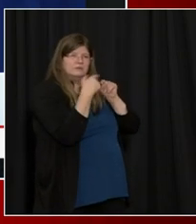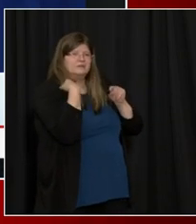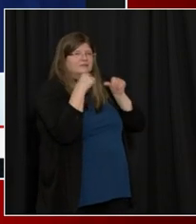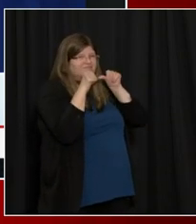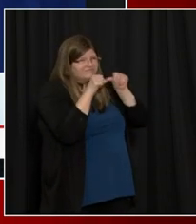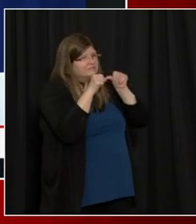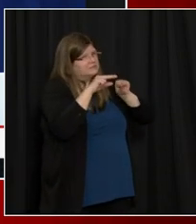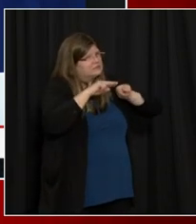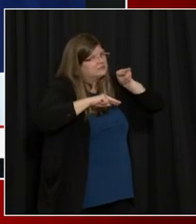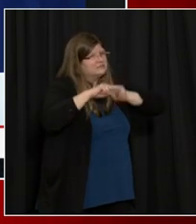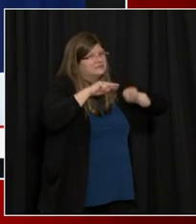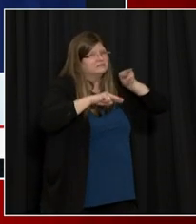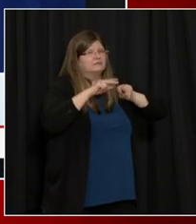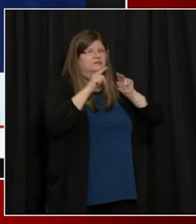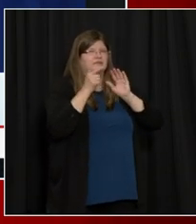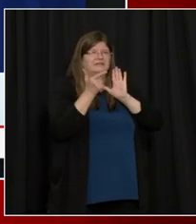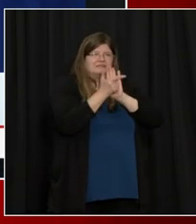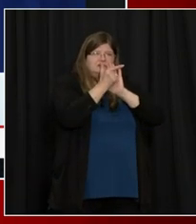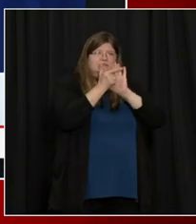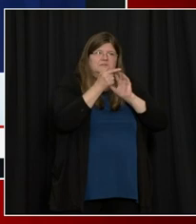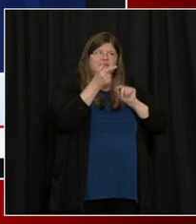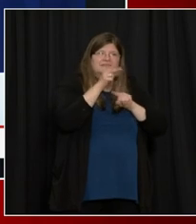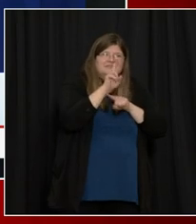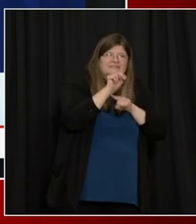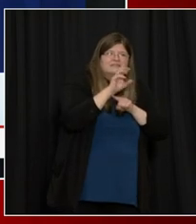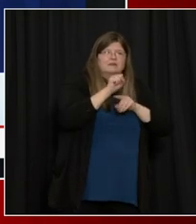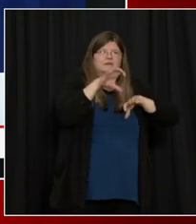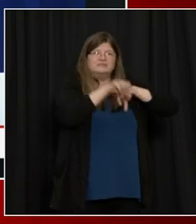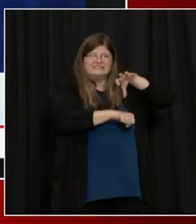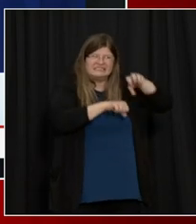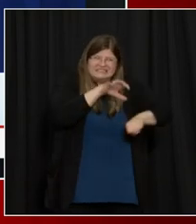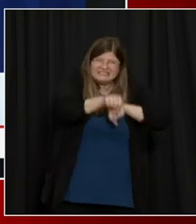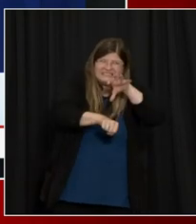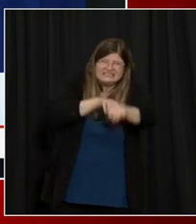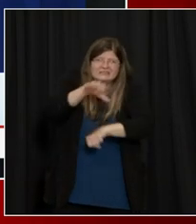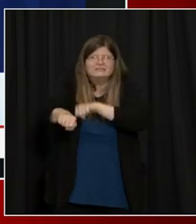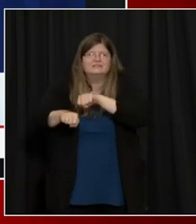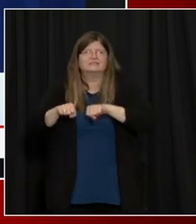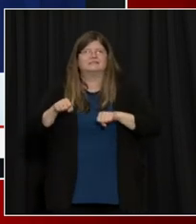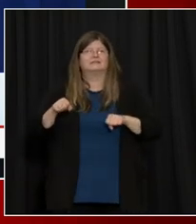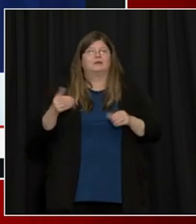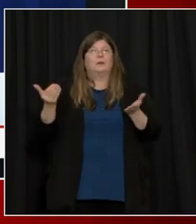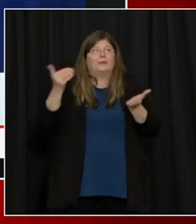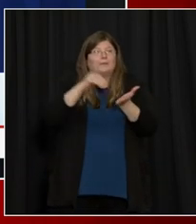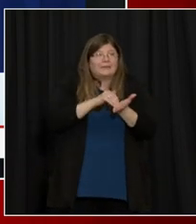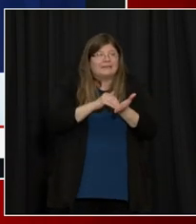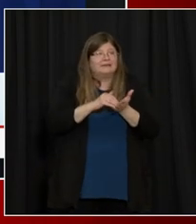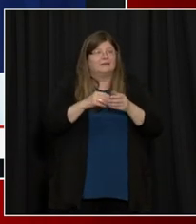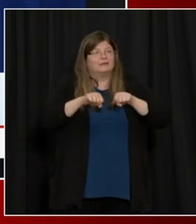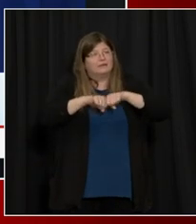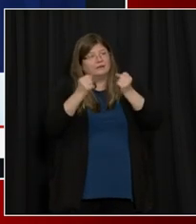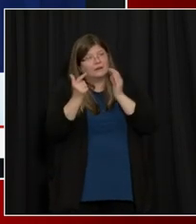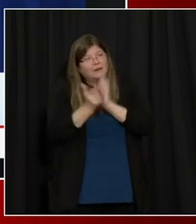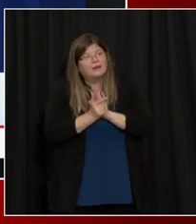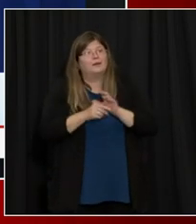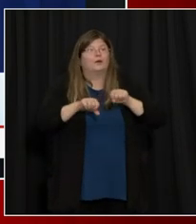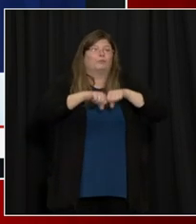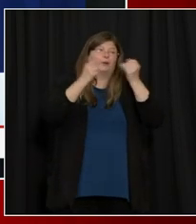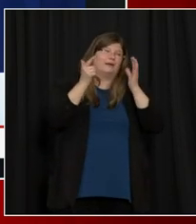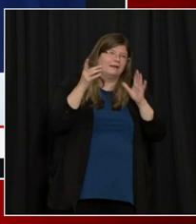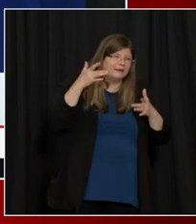these illegal firearms from the community and addressing the repeat violent offenders. If you look at the cases in recent